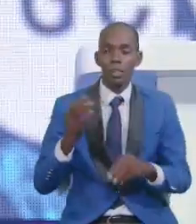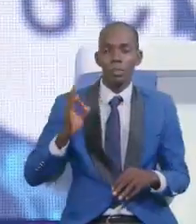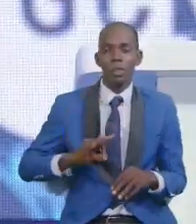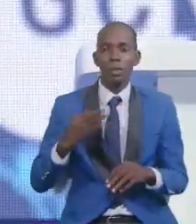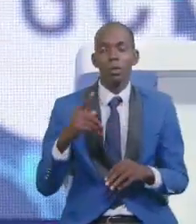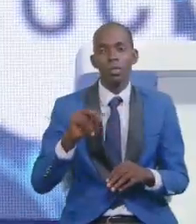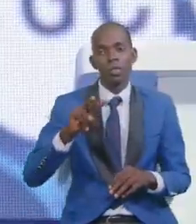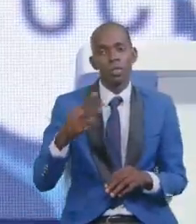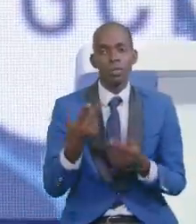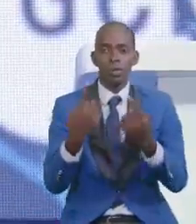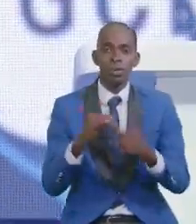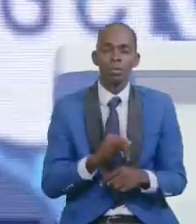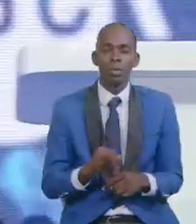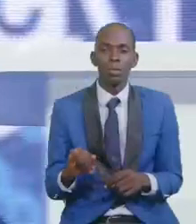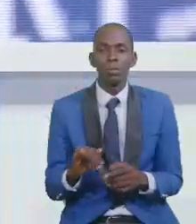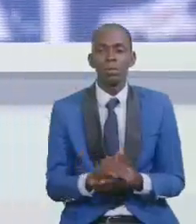coming?